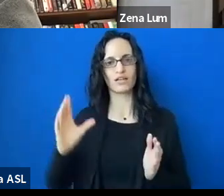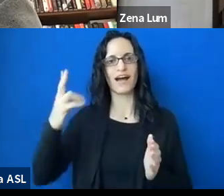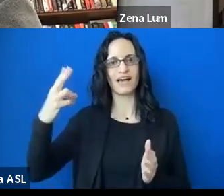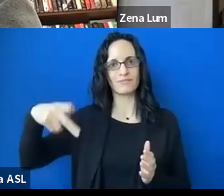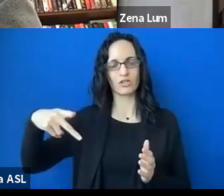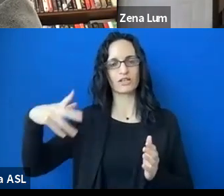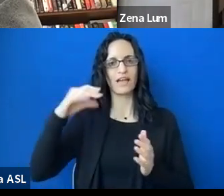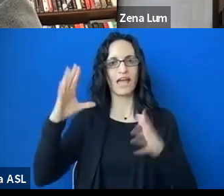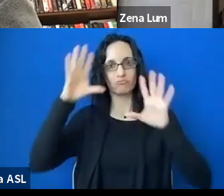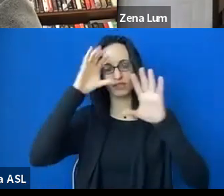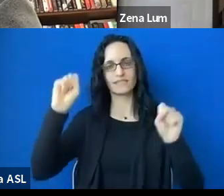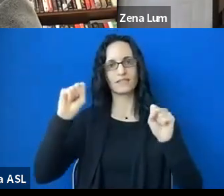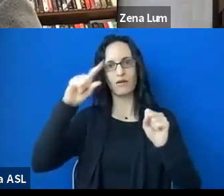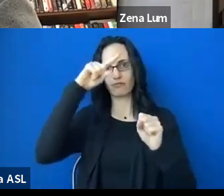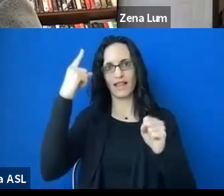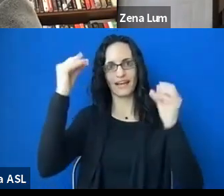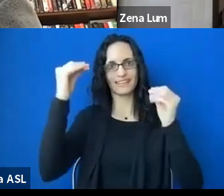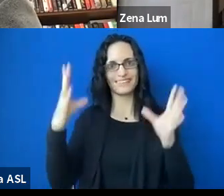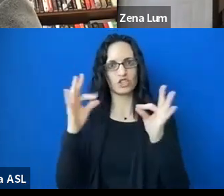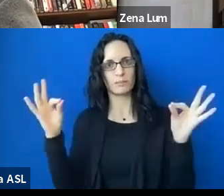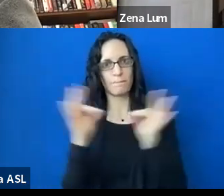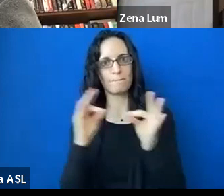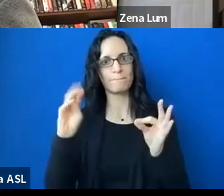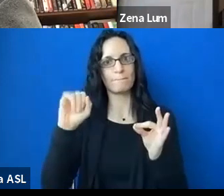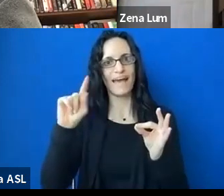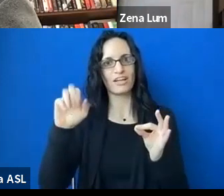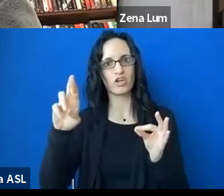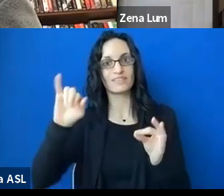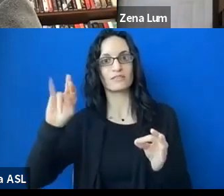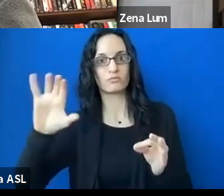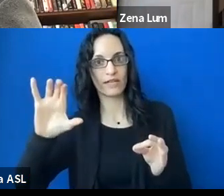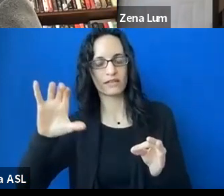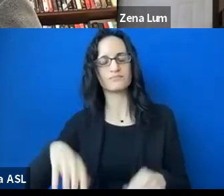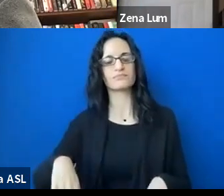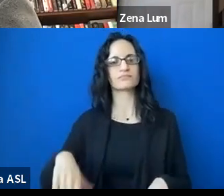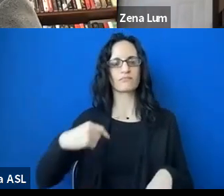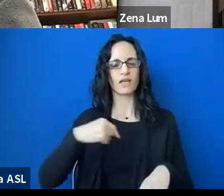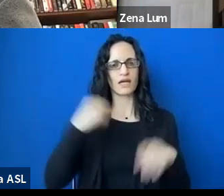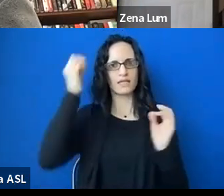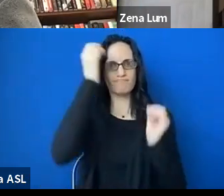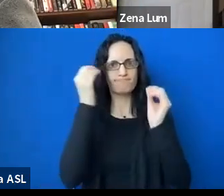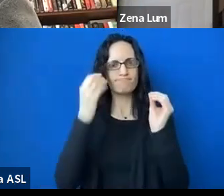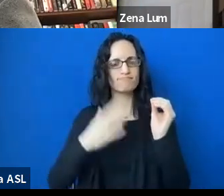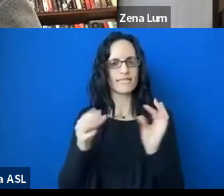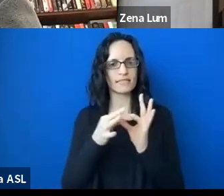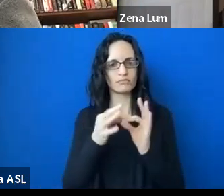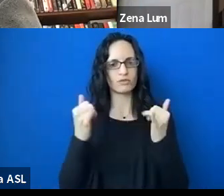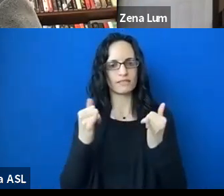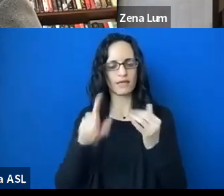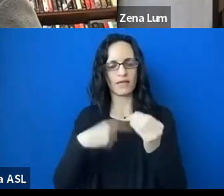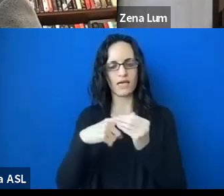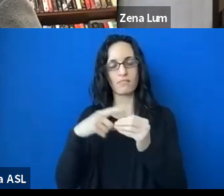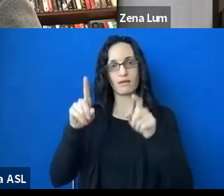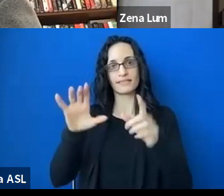Black Teachers Matter Incorporated. As I contemplated my testimony today regarding the exam school admissions policy